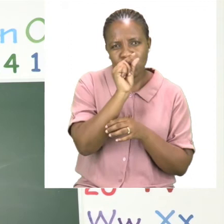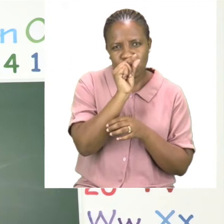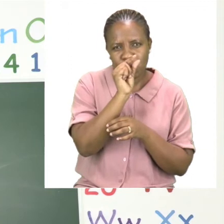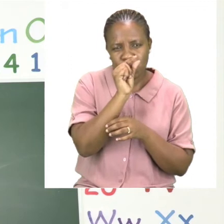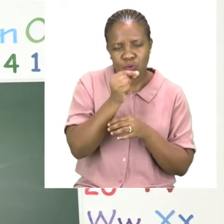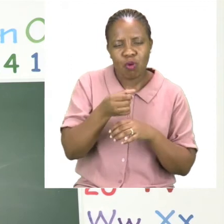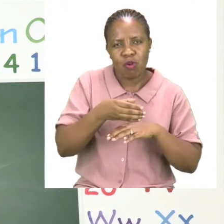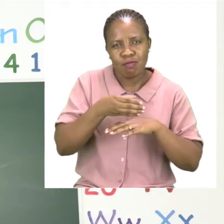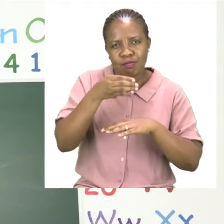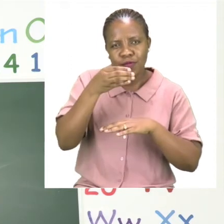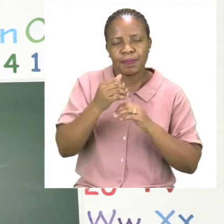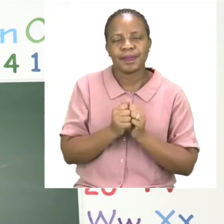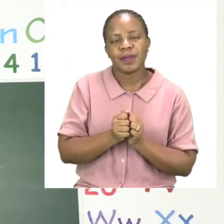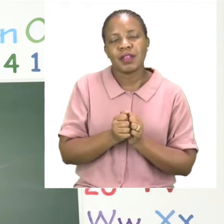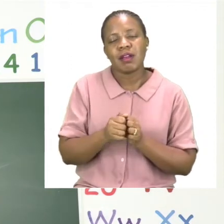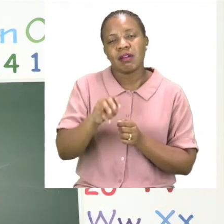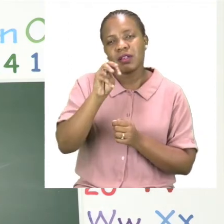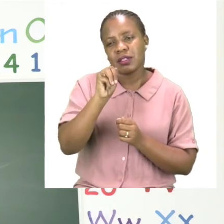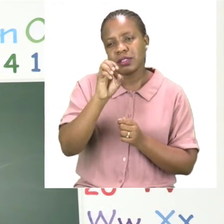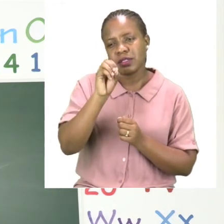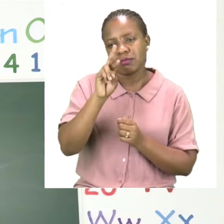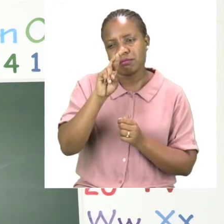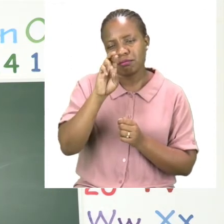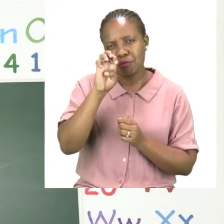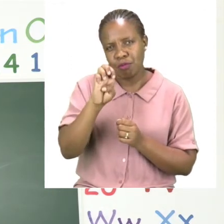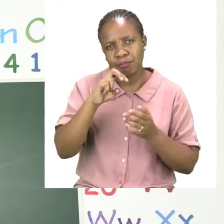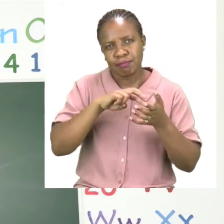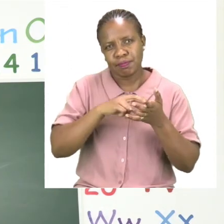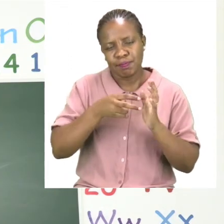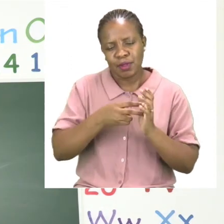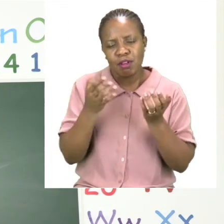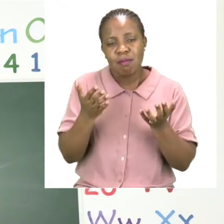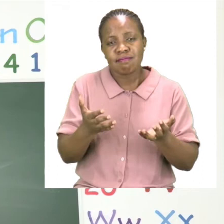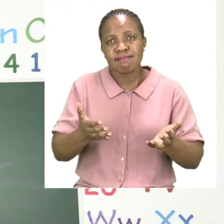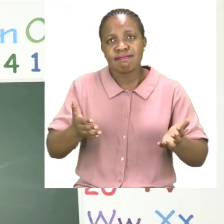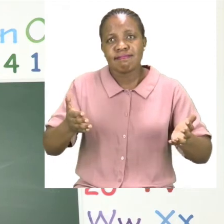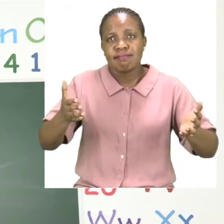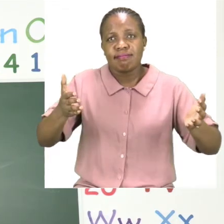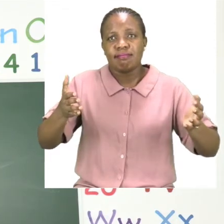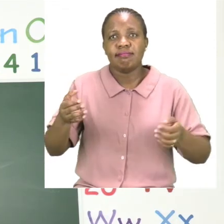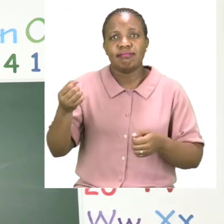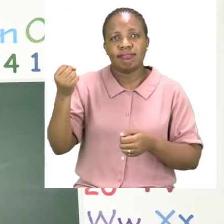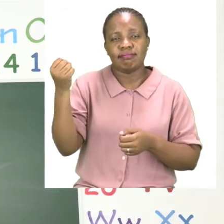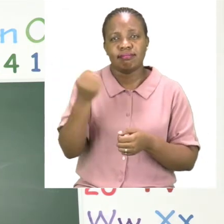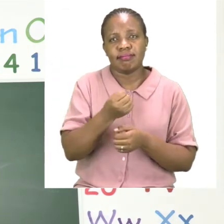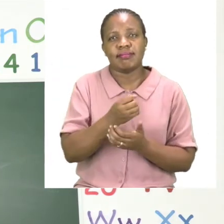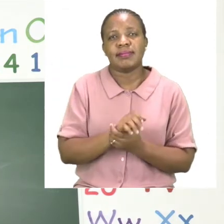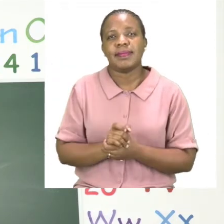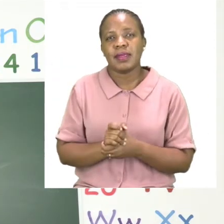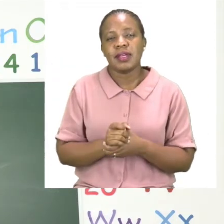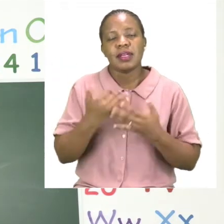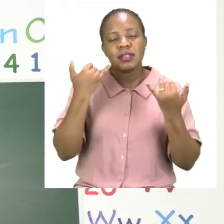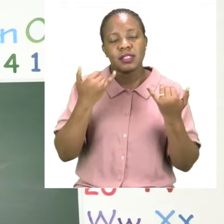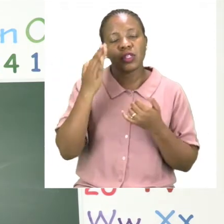about more water we are talking about the big container. So now that we know